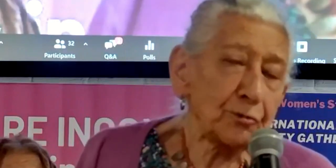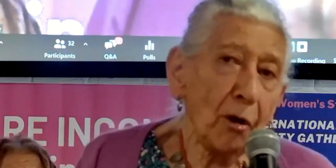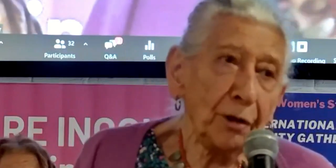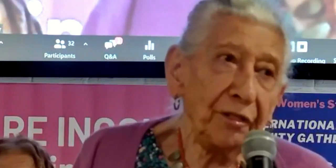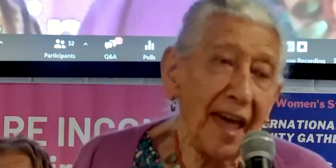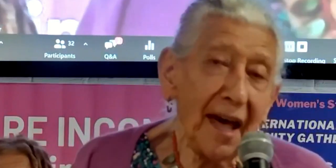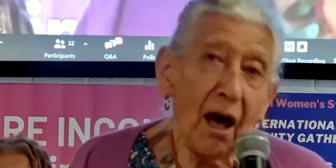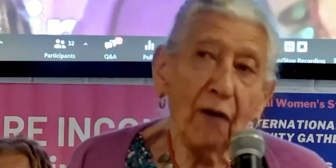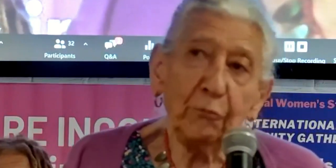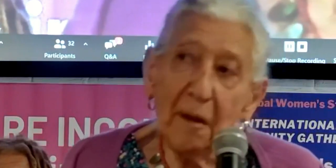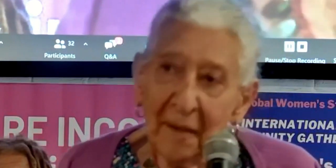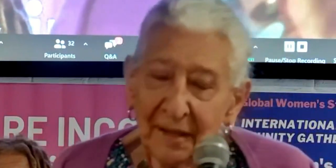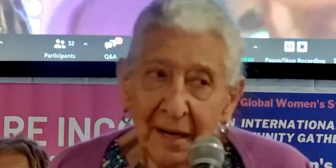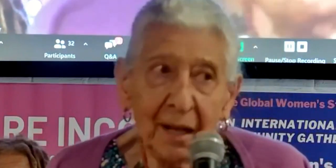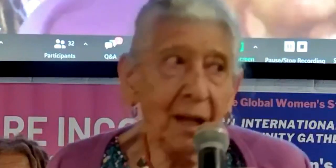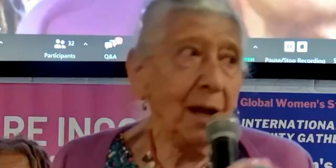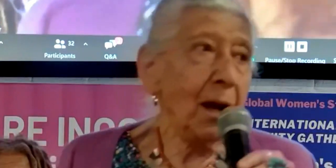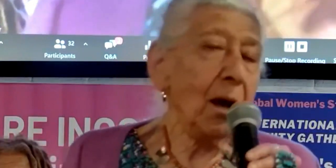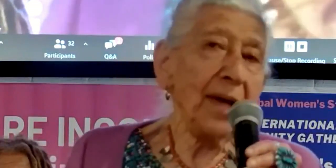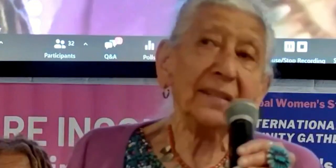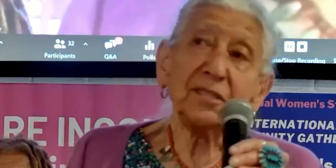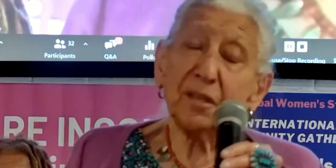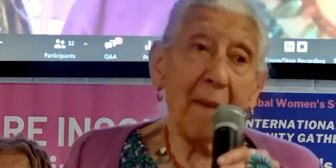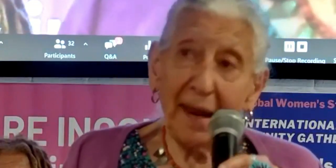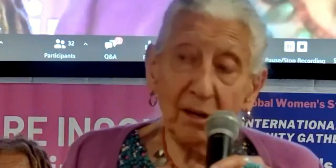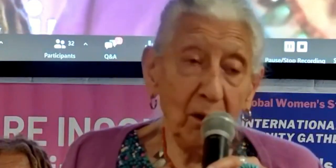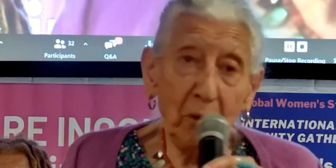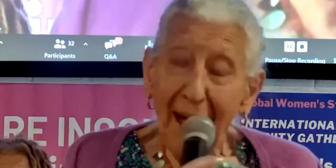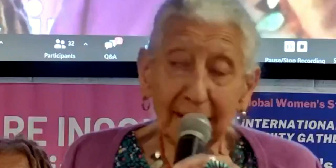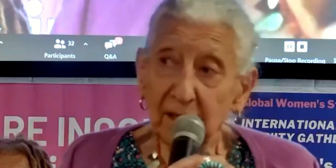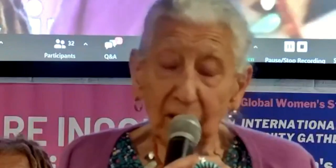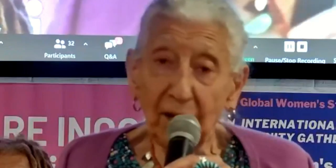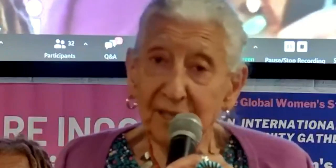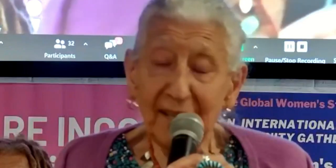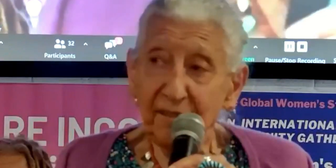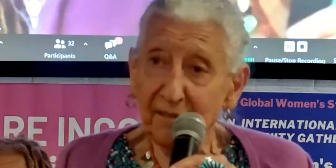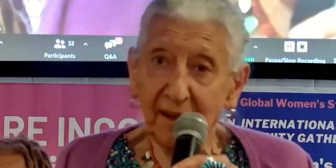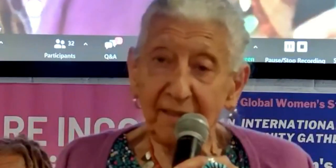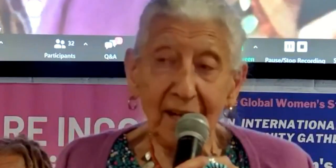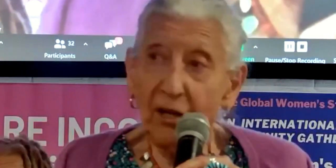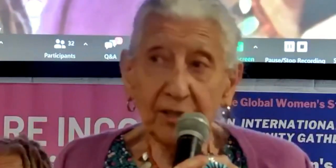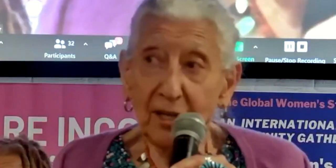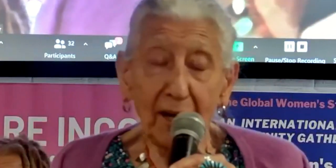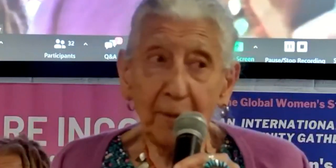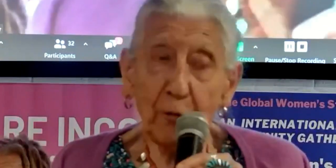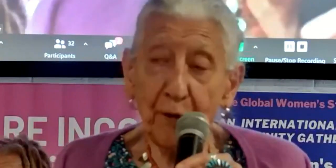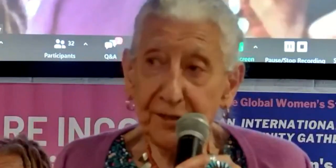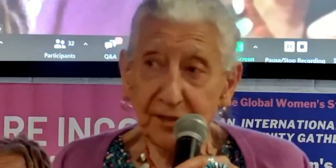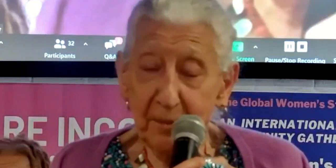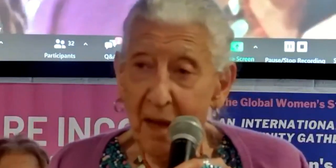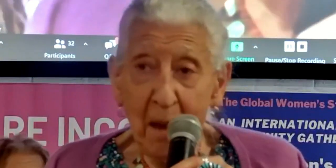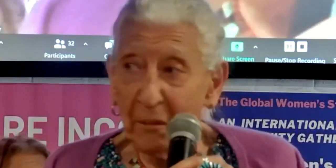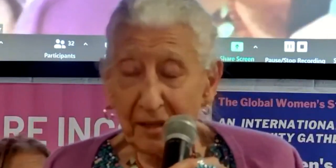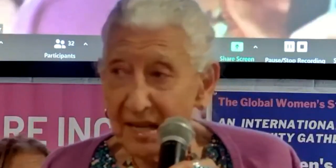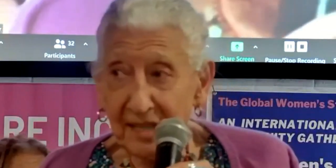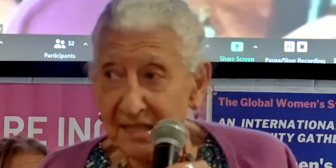the struggle there of women against the men who hadn't learned anything. They learned a lot about